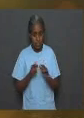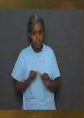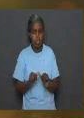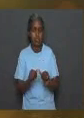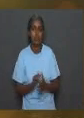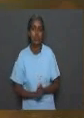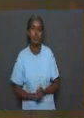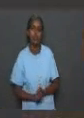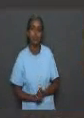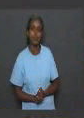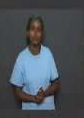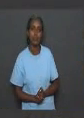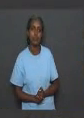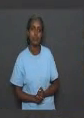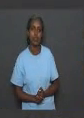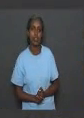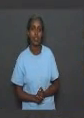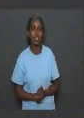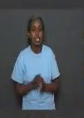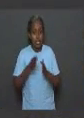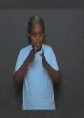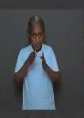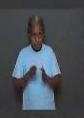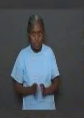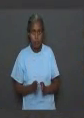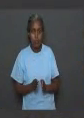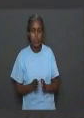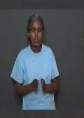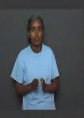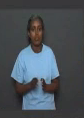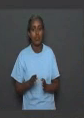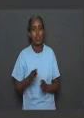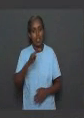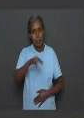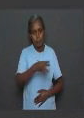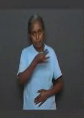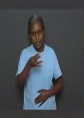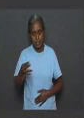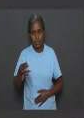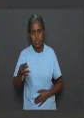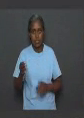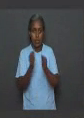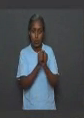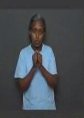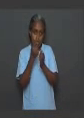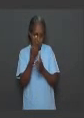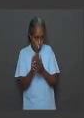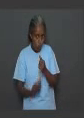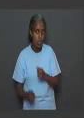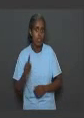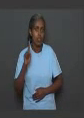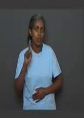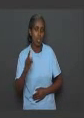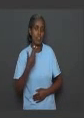away. The determinant for a matrix with only